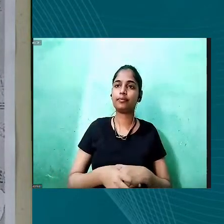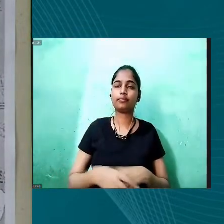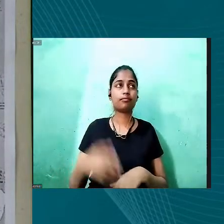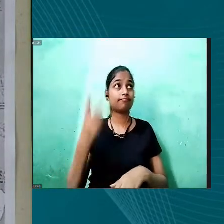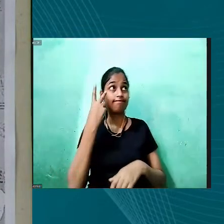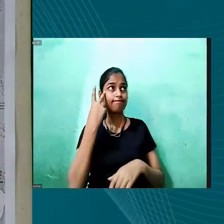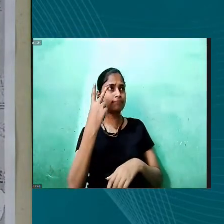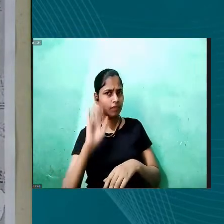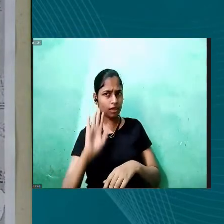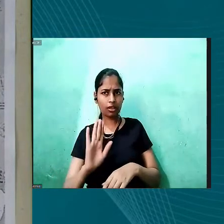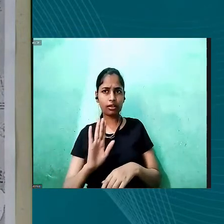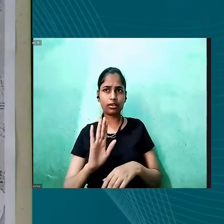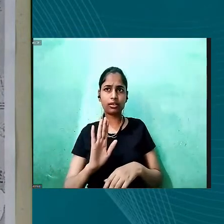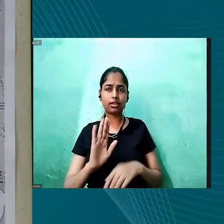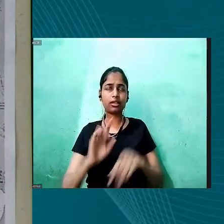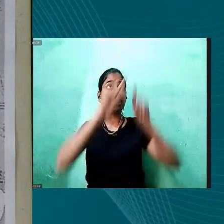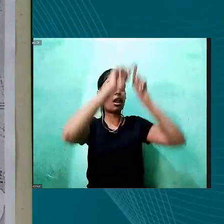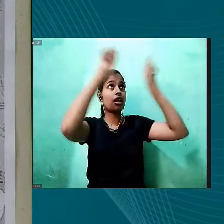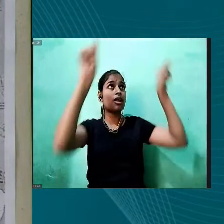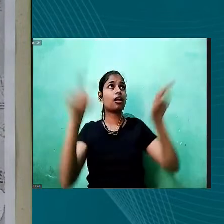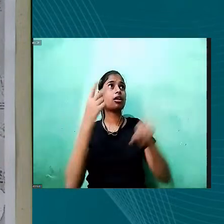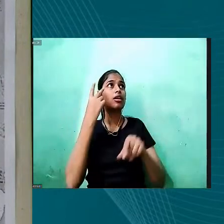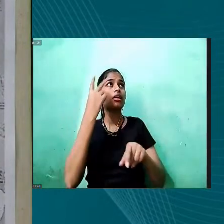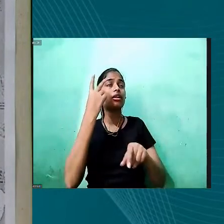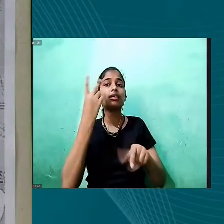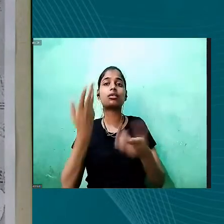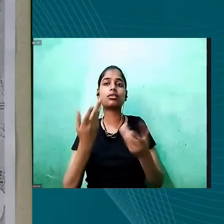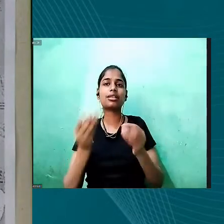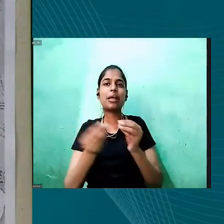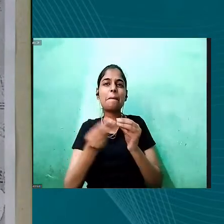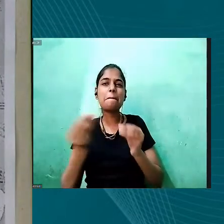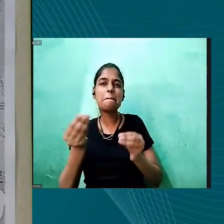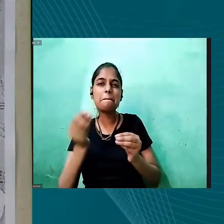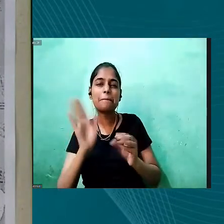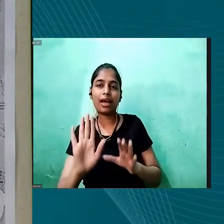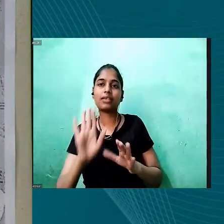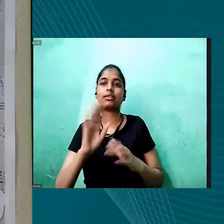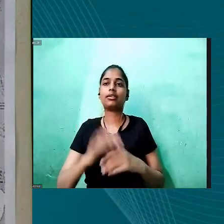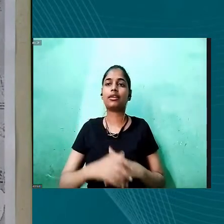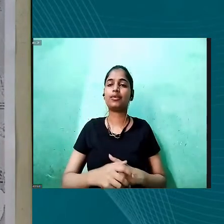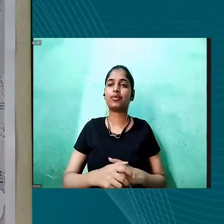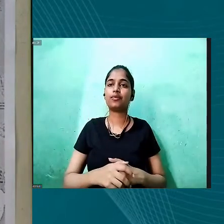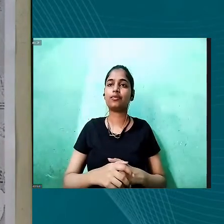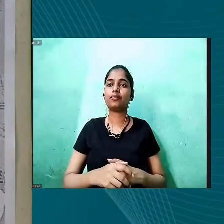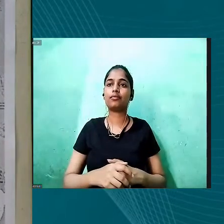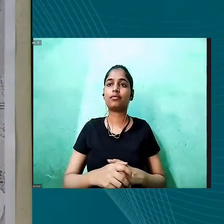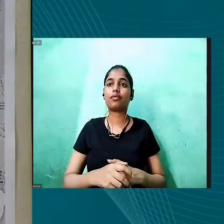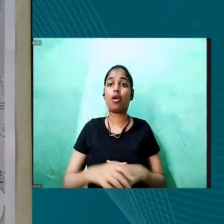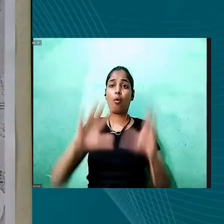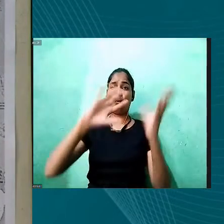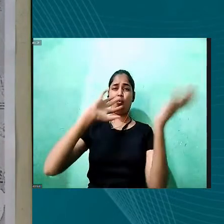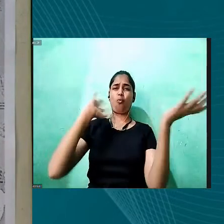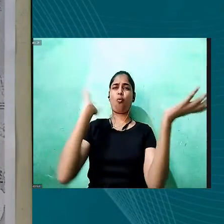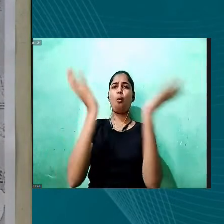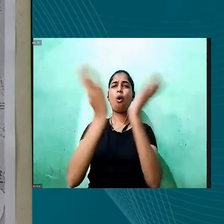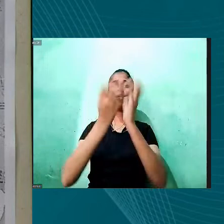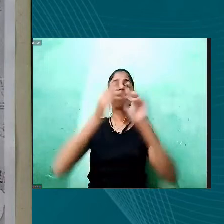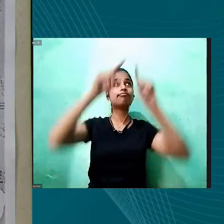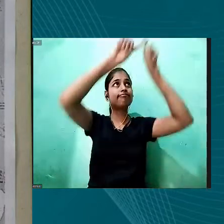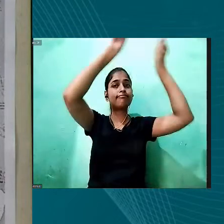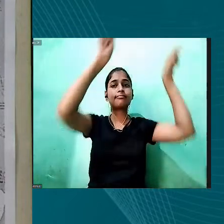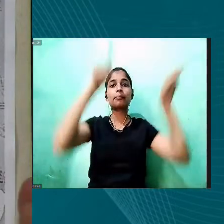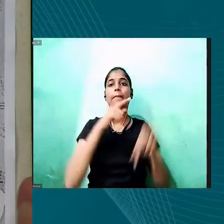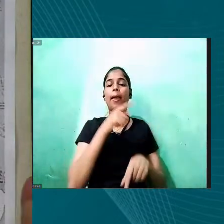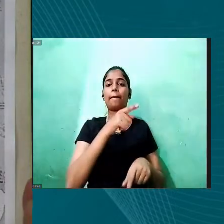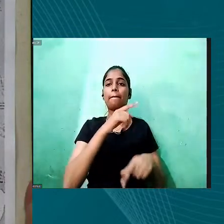see on the screen, it is looking very near because we have the whole world on this small screen. But if we